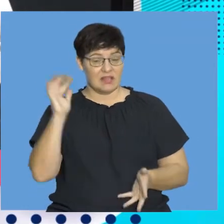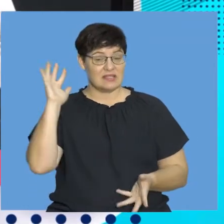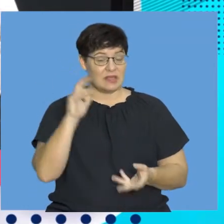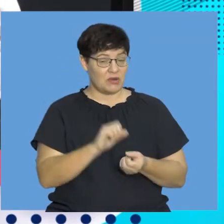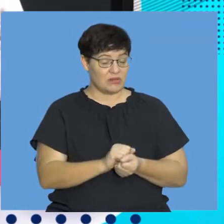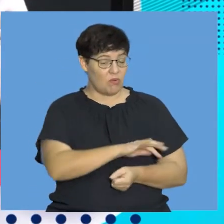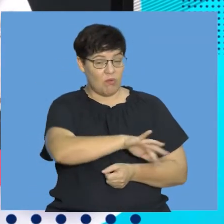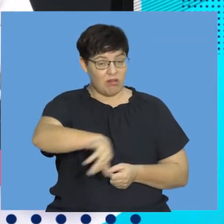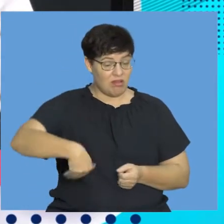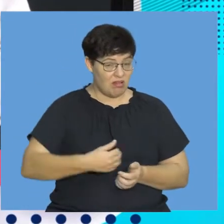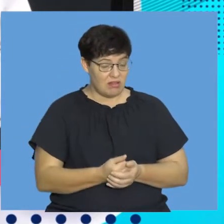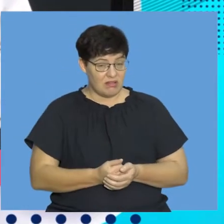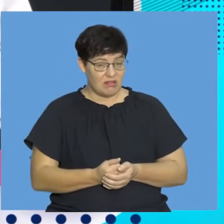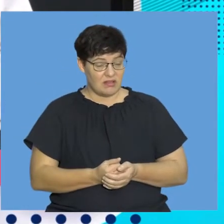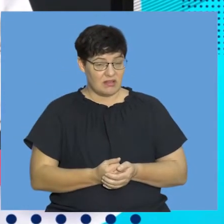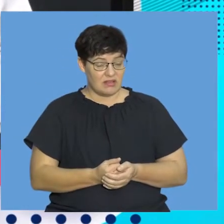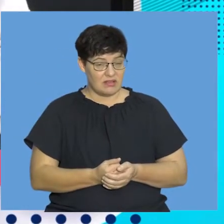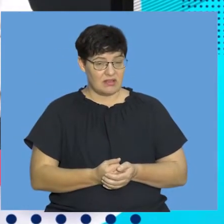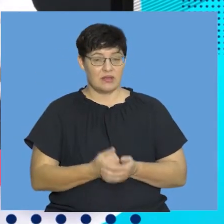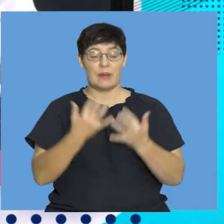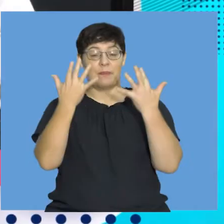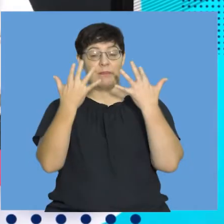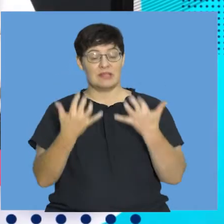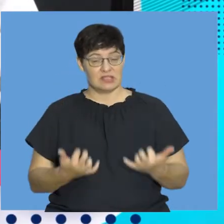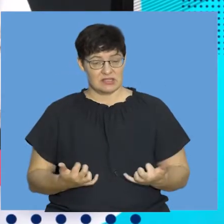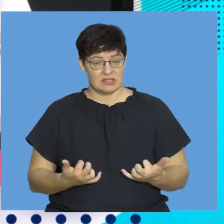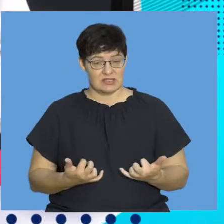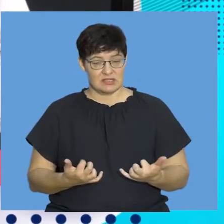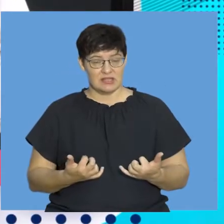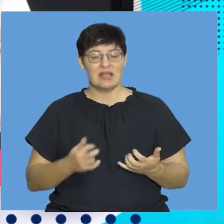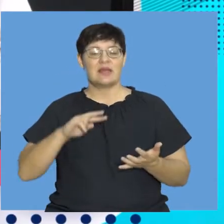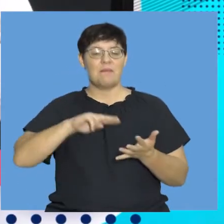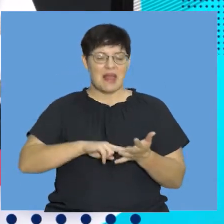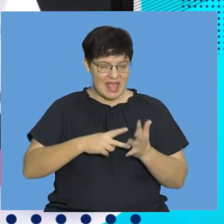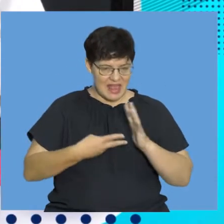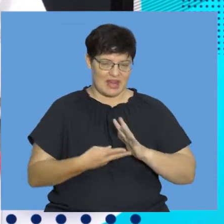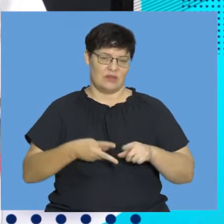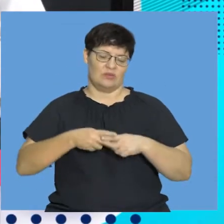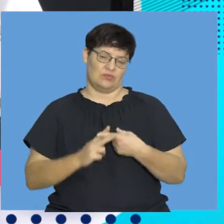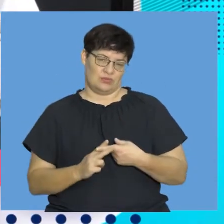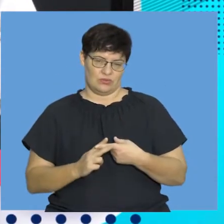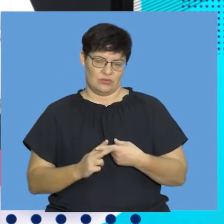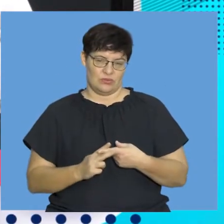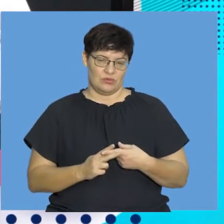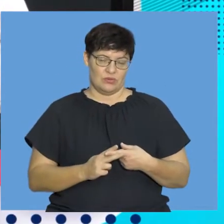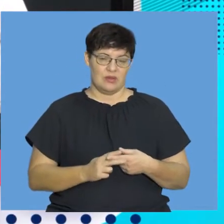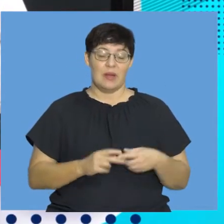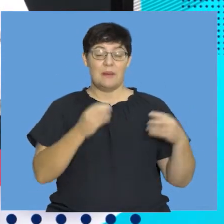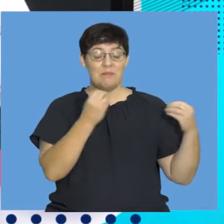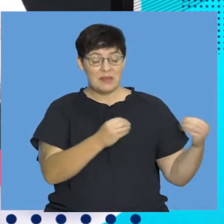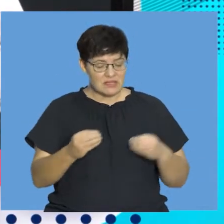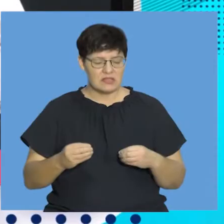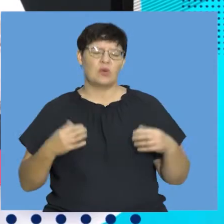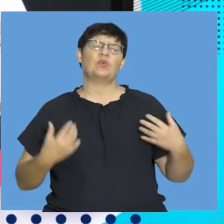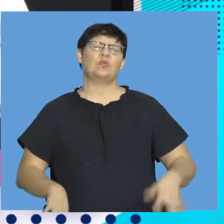this, budgeting is a planning tool which the business needs to use